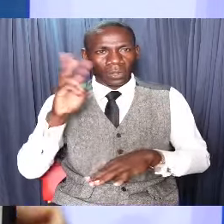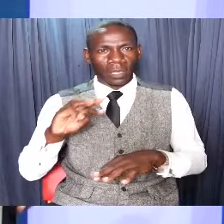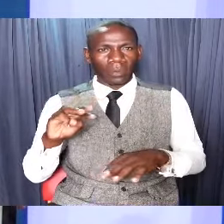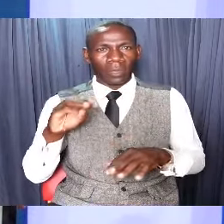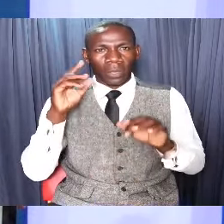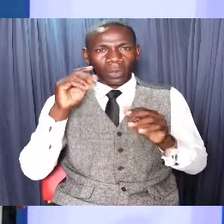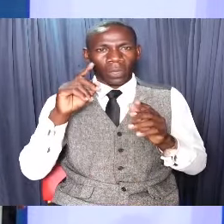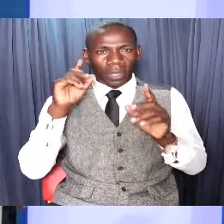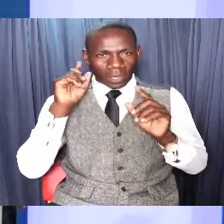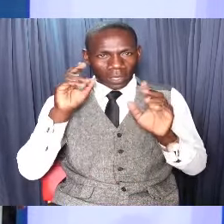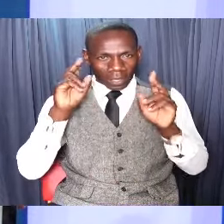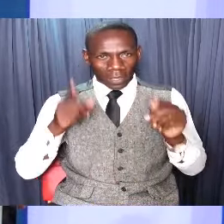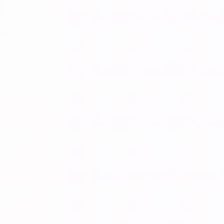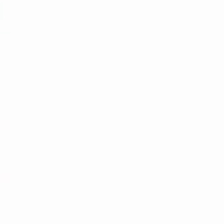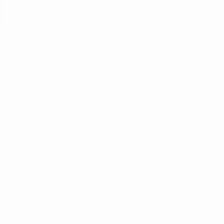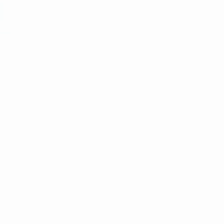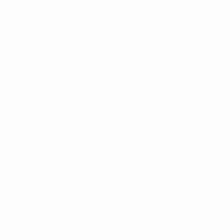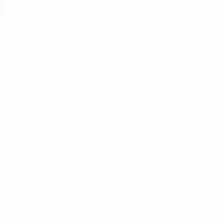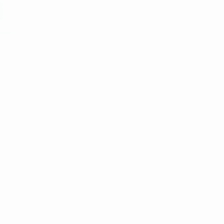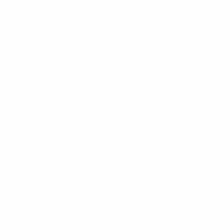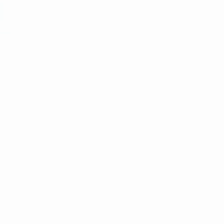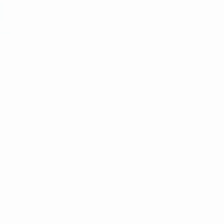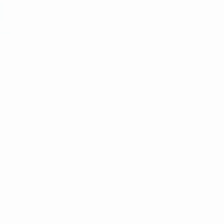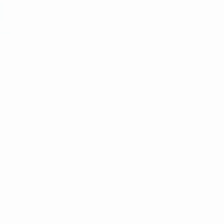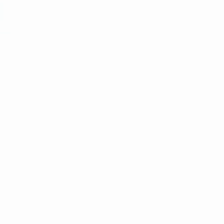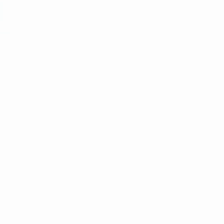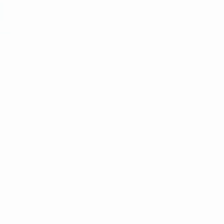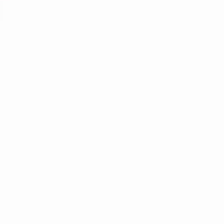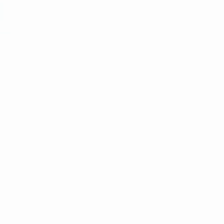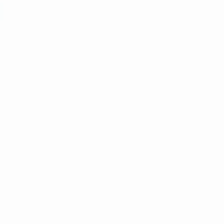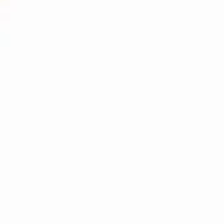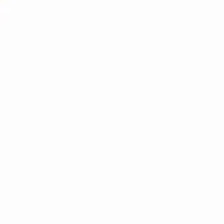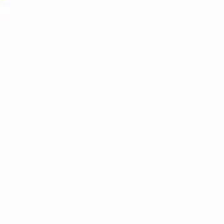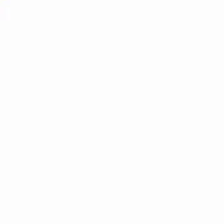Ukimungoje. Once you hold on. Hallelujah. Hallelujah.